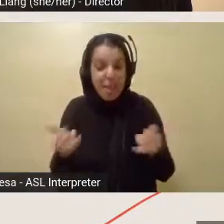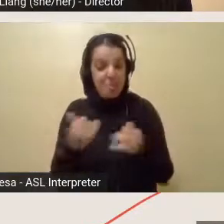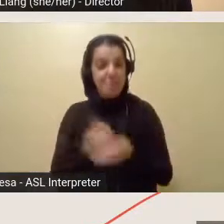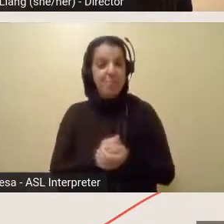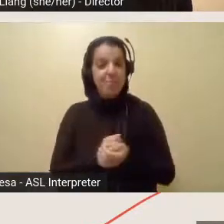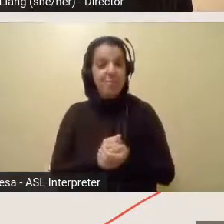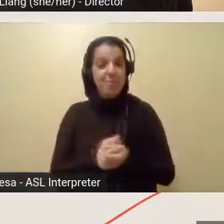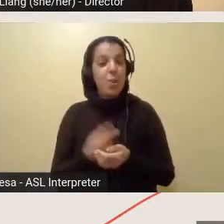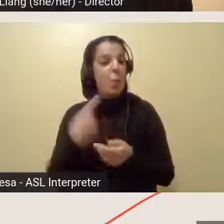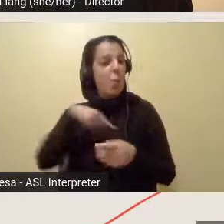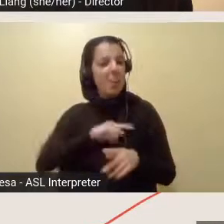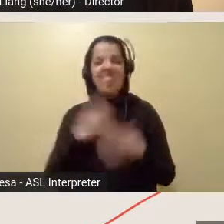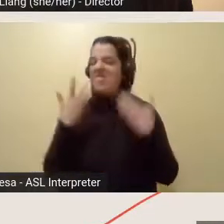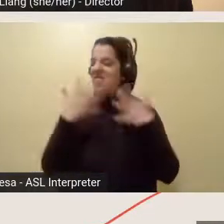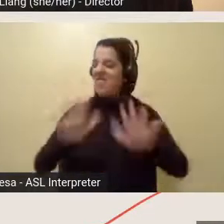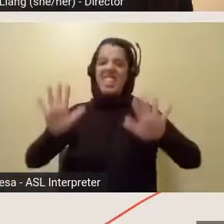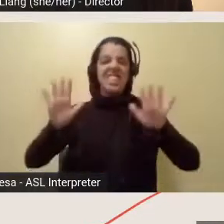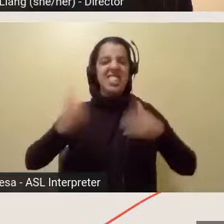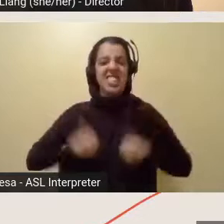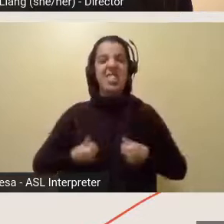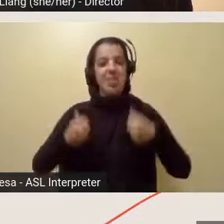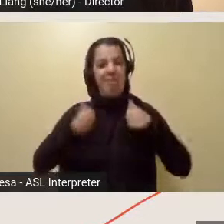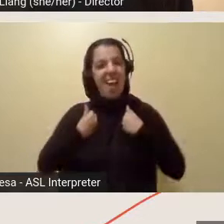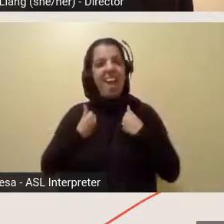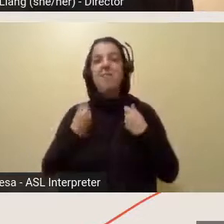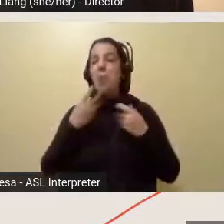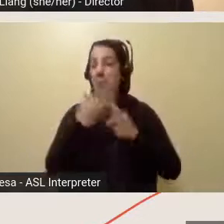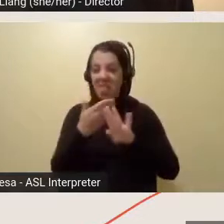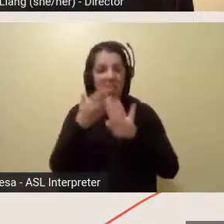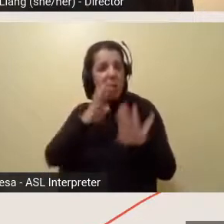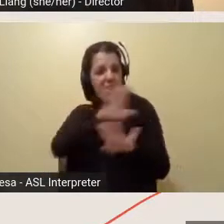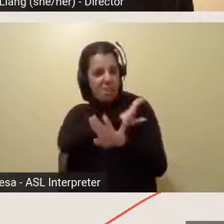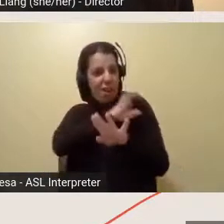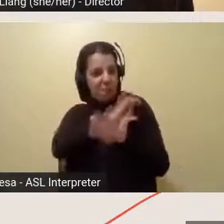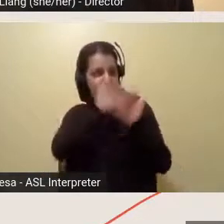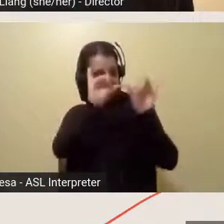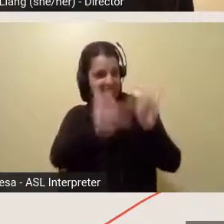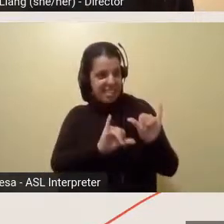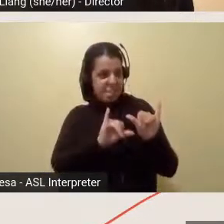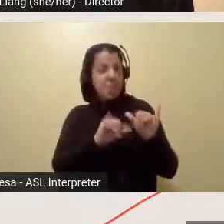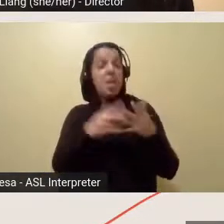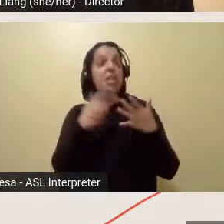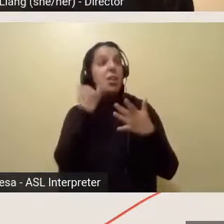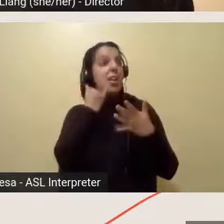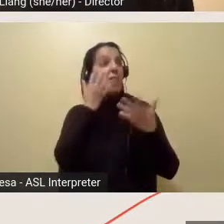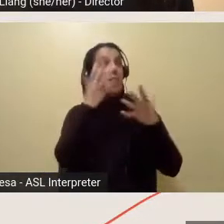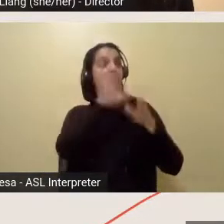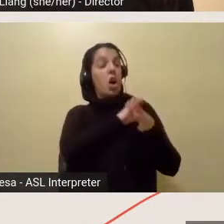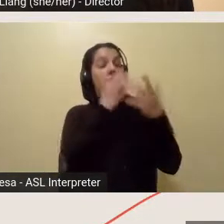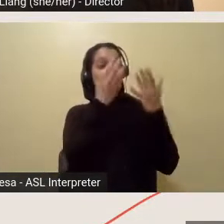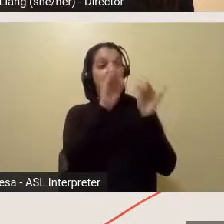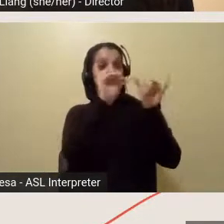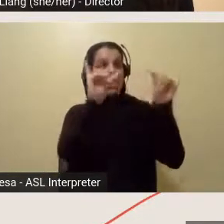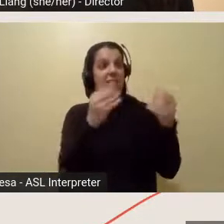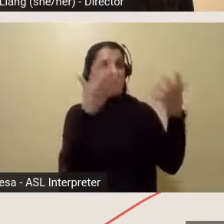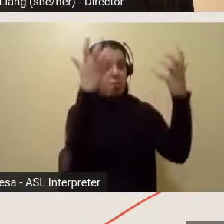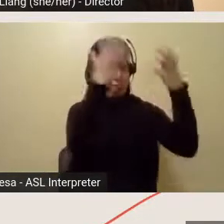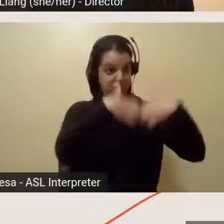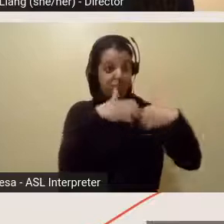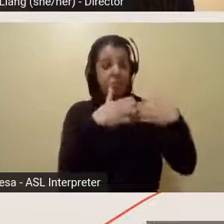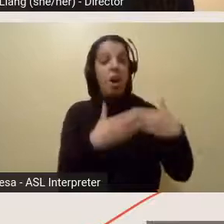have survived before policing. We will survive again after